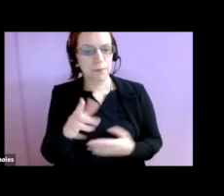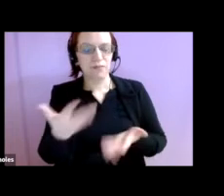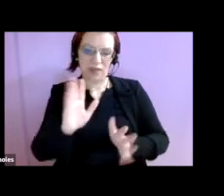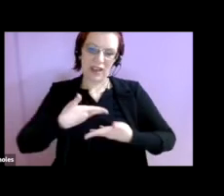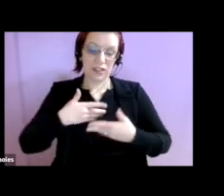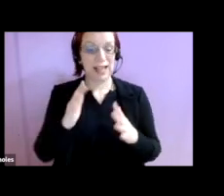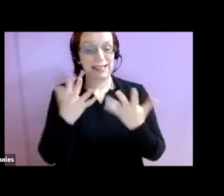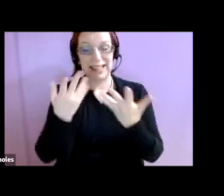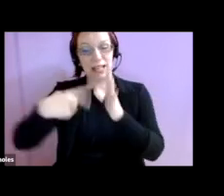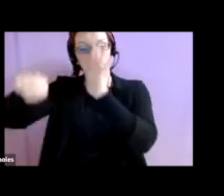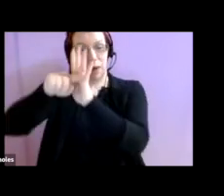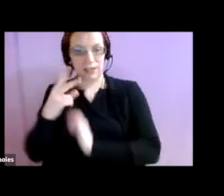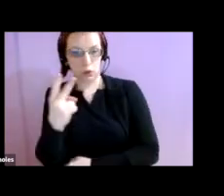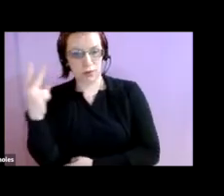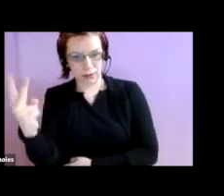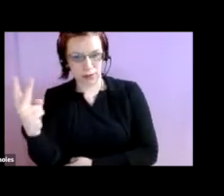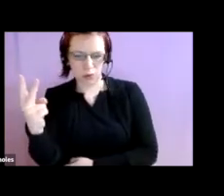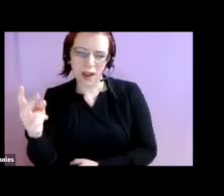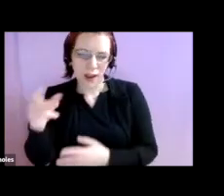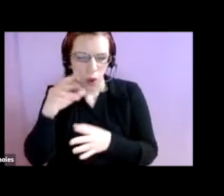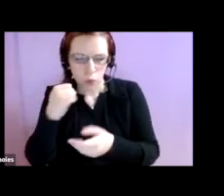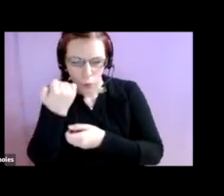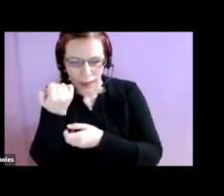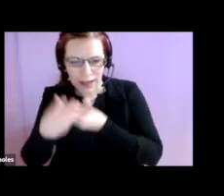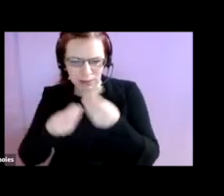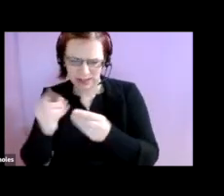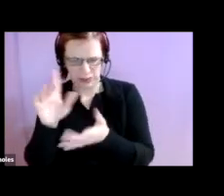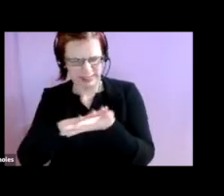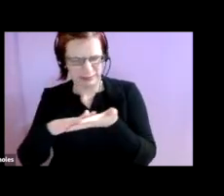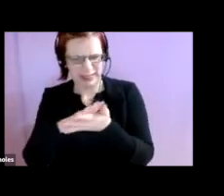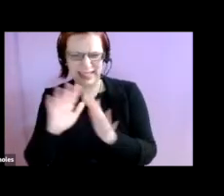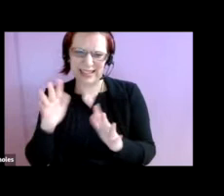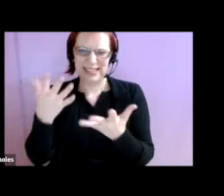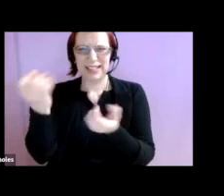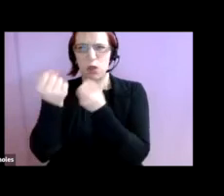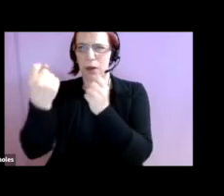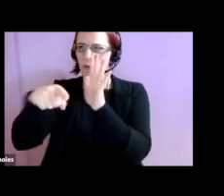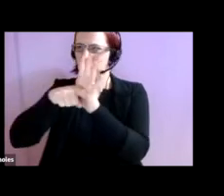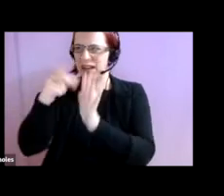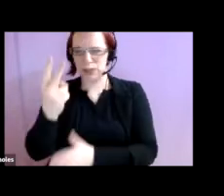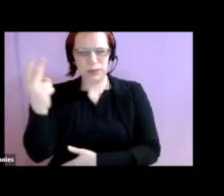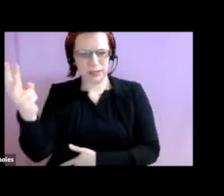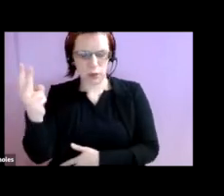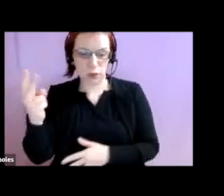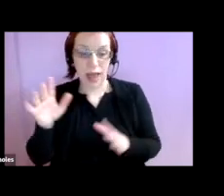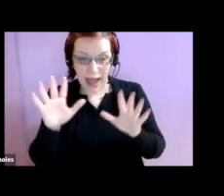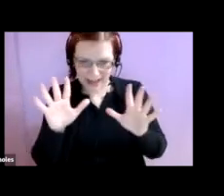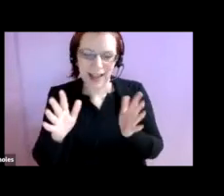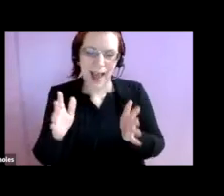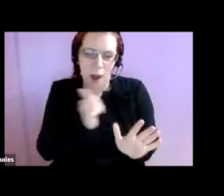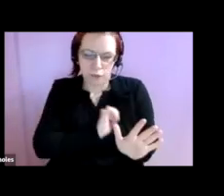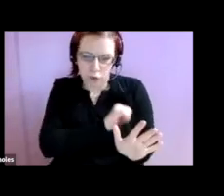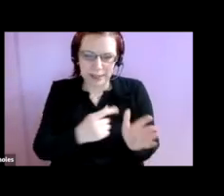minus 22. I'll give you a feel for what that means in a minute. If we rearrange this, and I promise this is the only equation in the